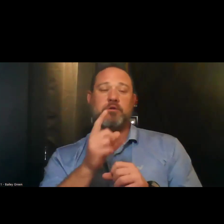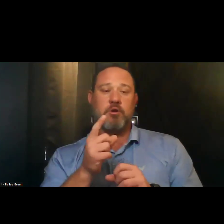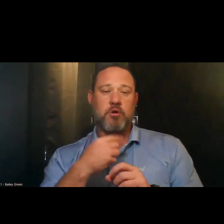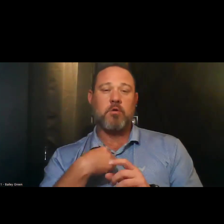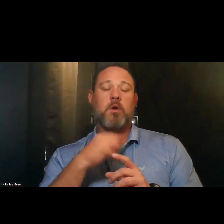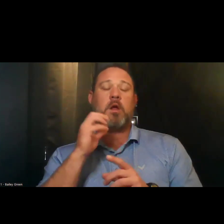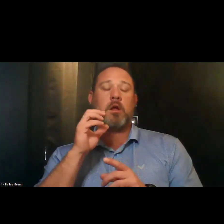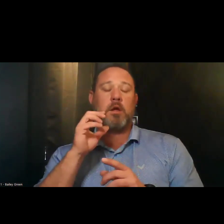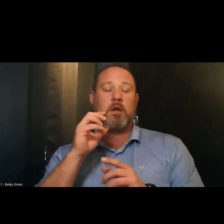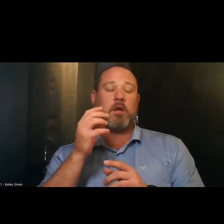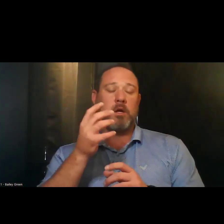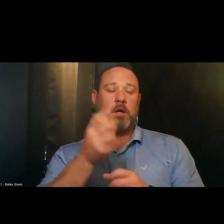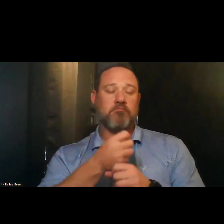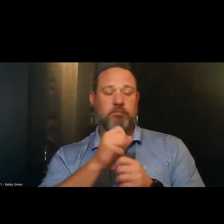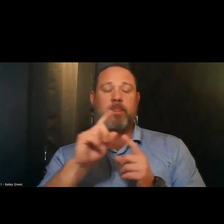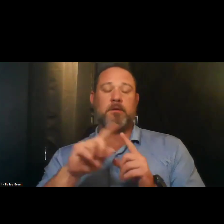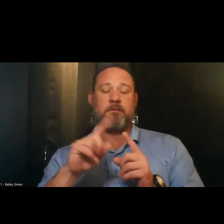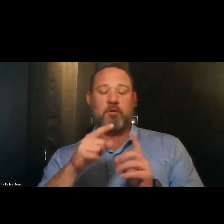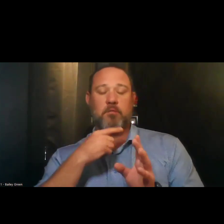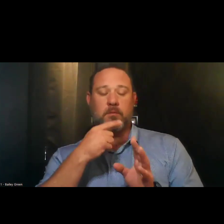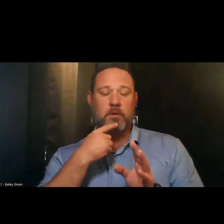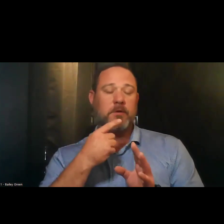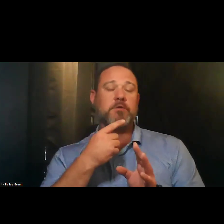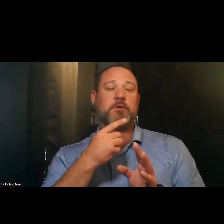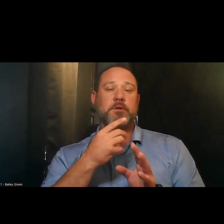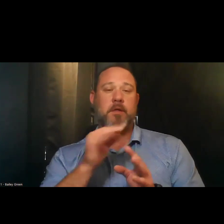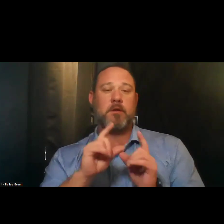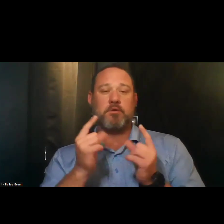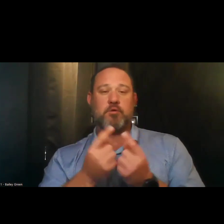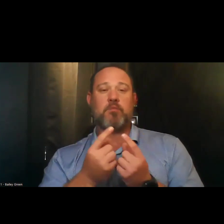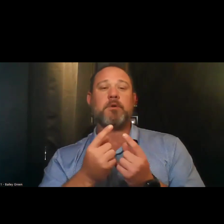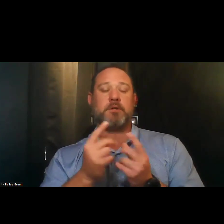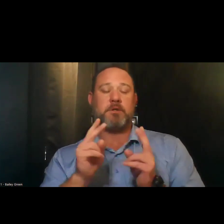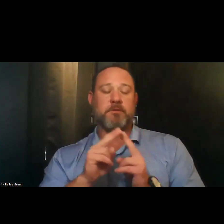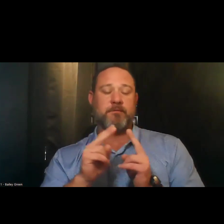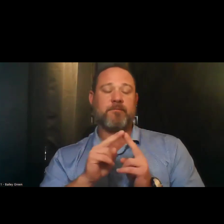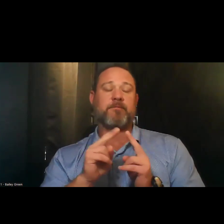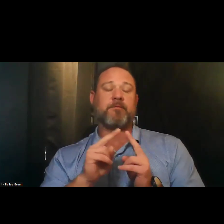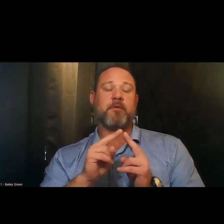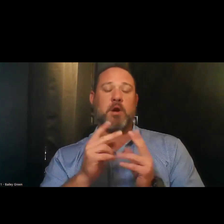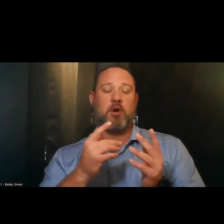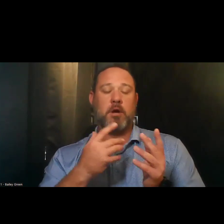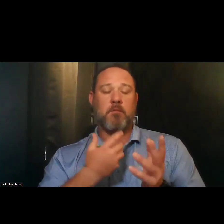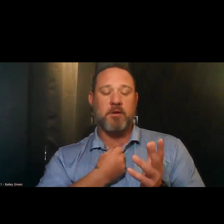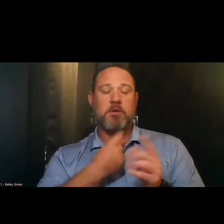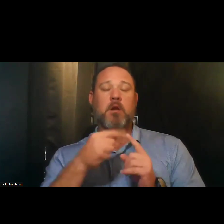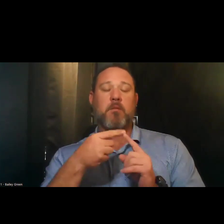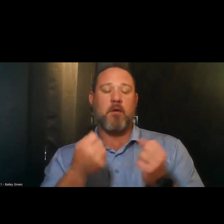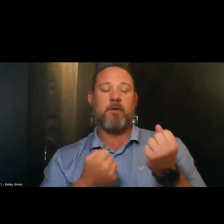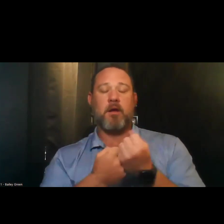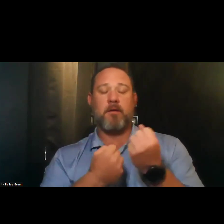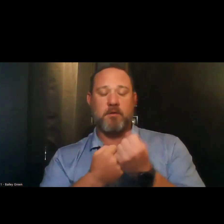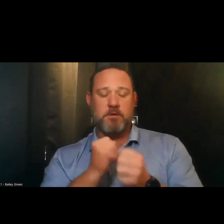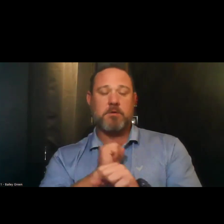capture all of the different populations that this group is very passionate about in terms of the advocacy work.